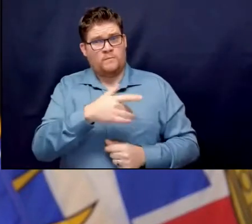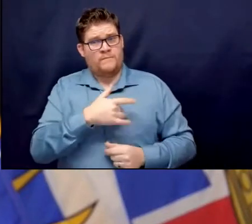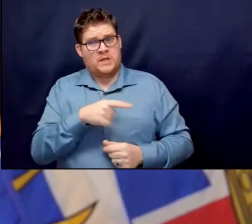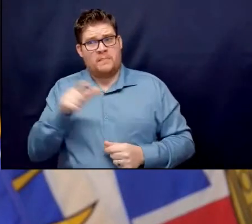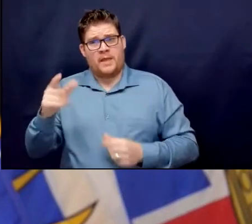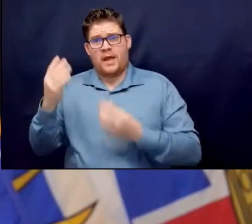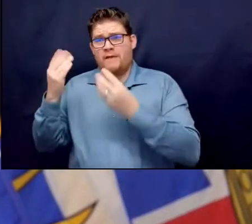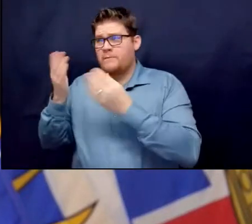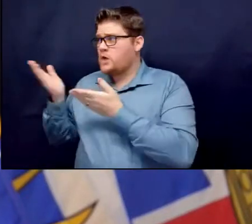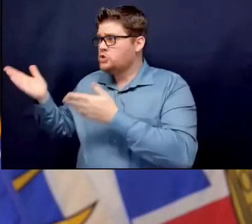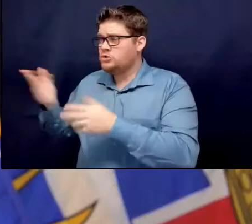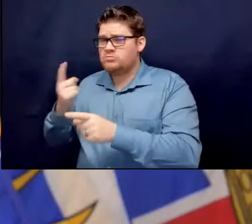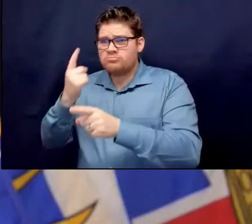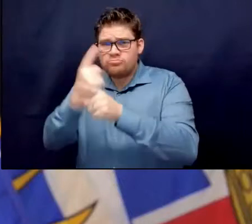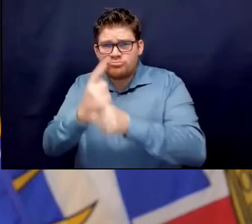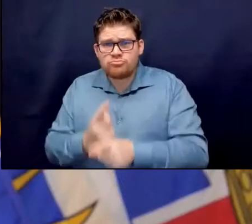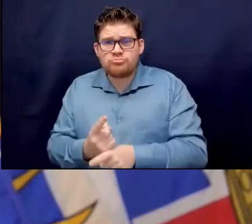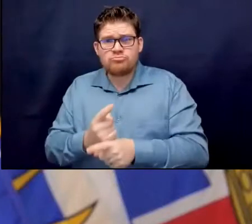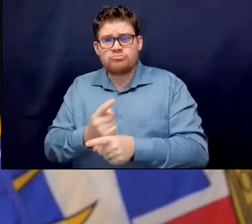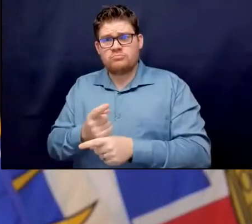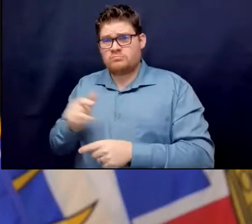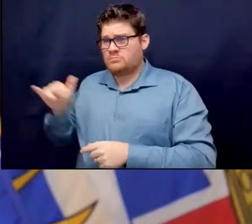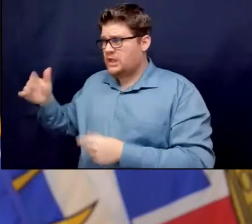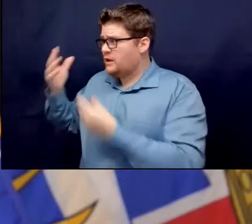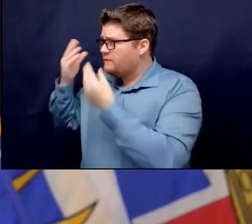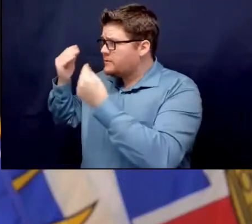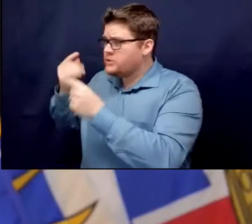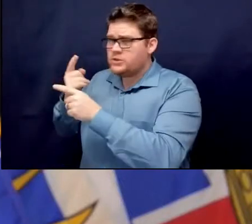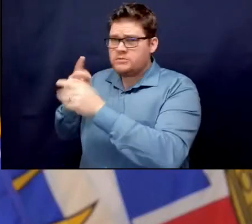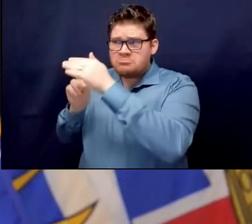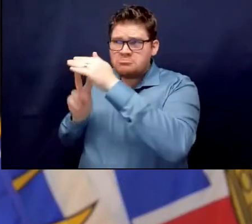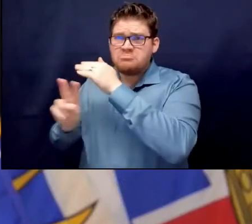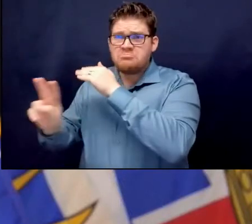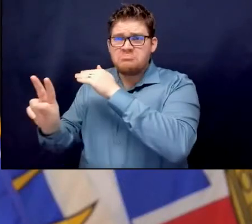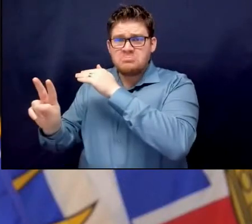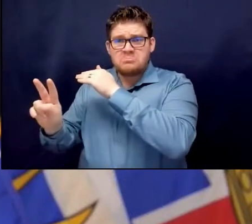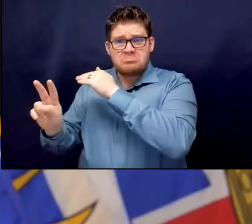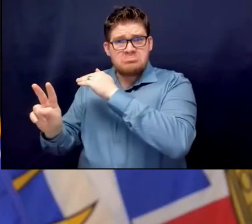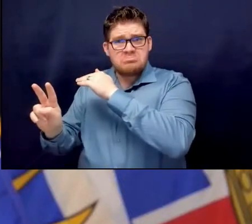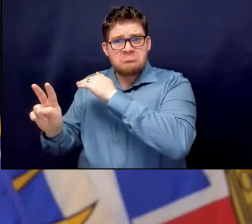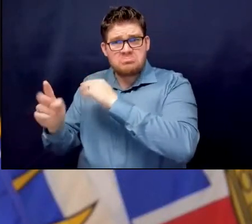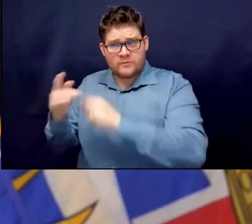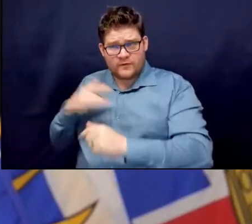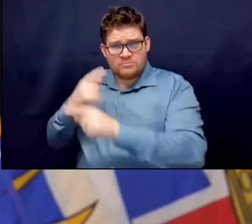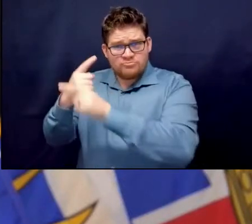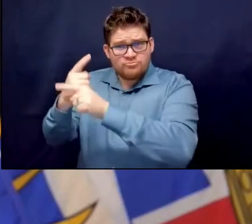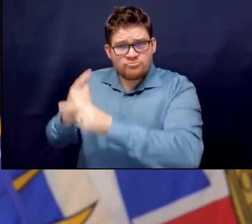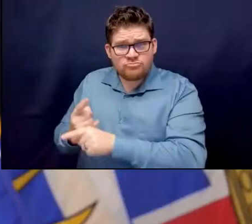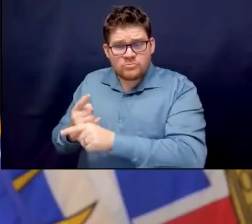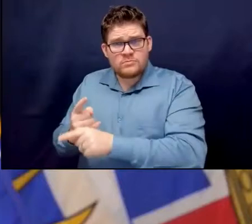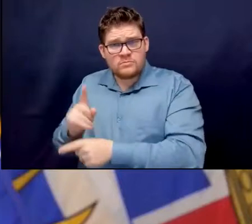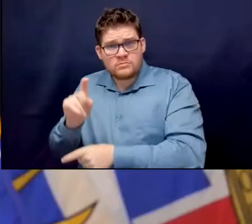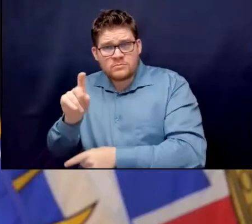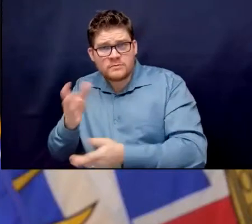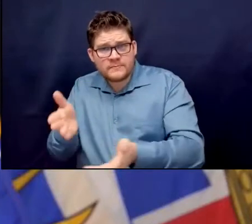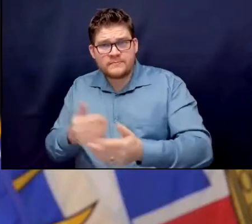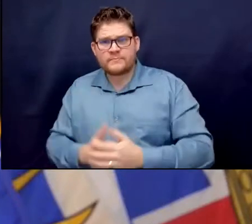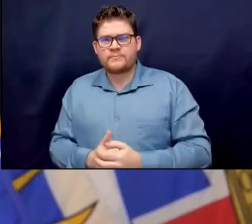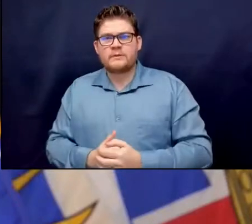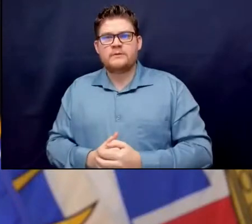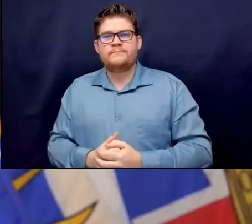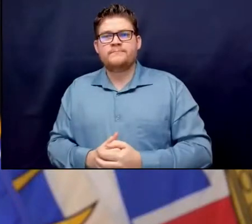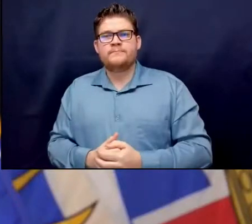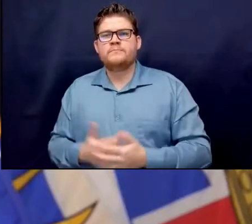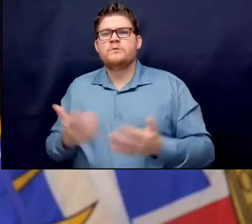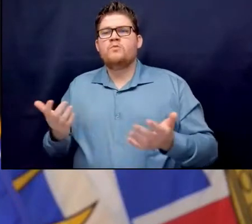But with Omicron affecting everyone, how accurate is this data now given through modeling? And what